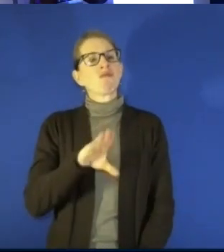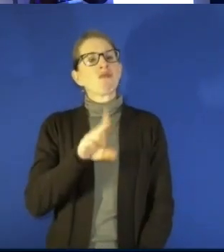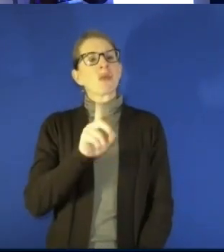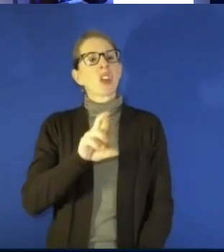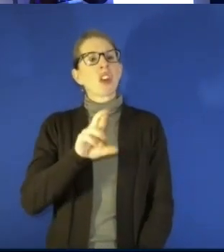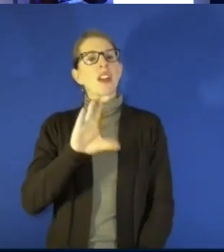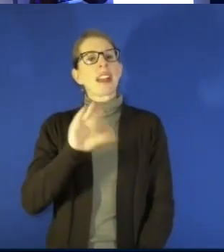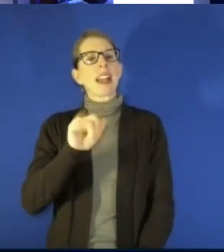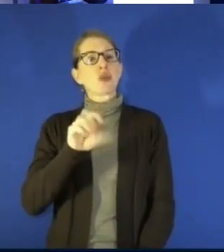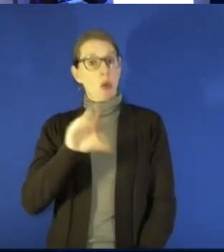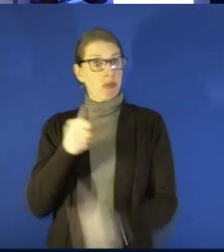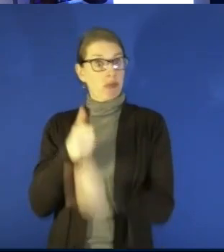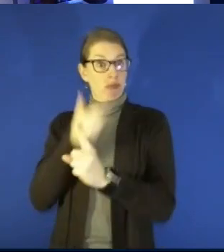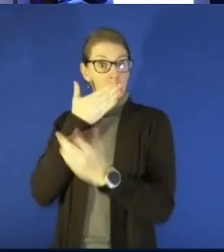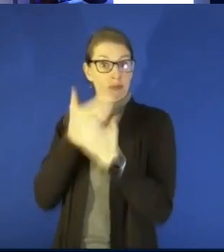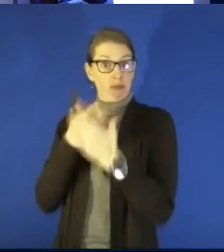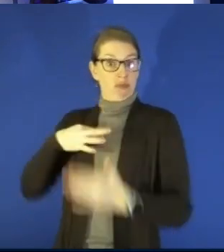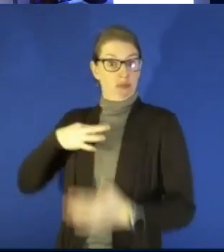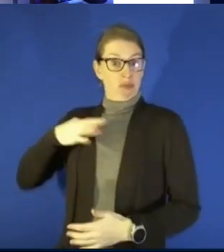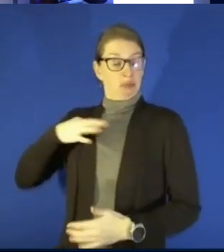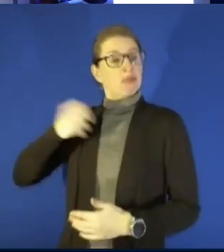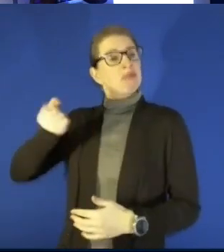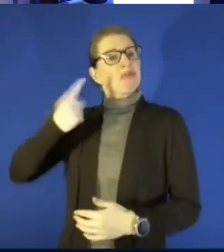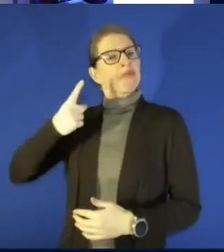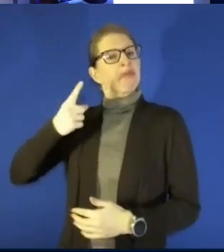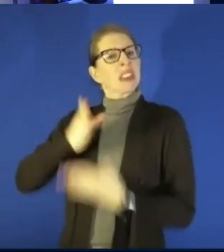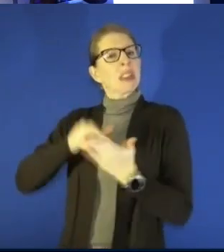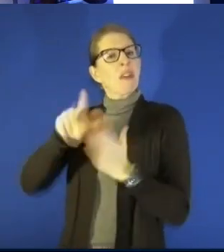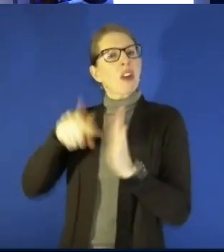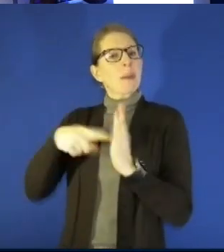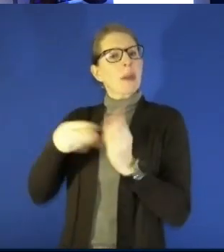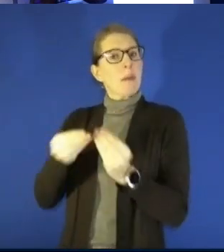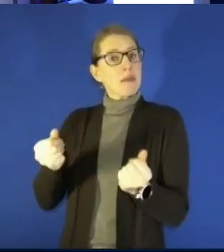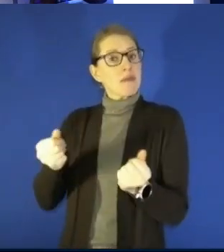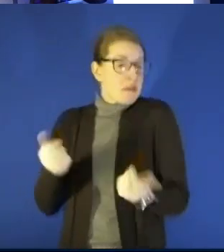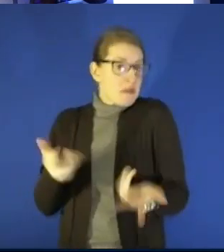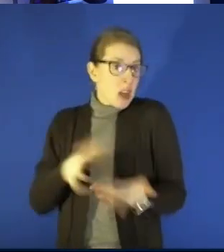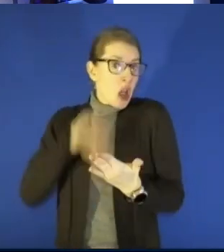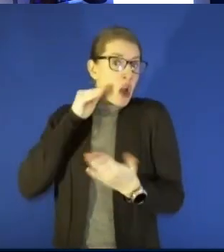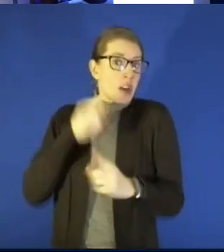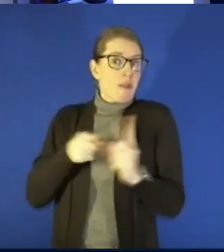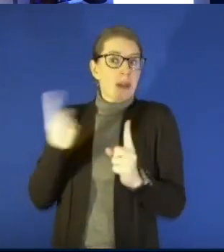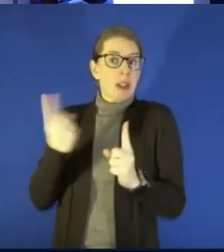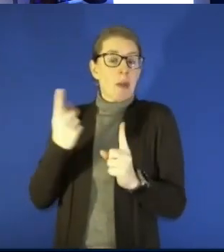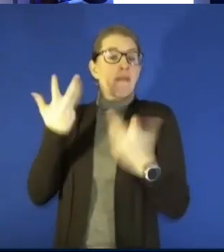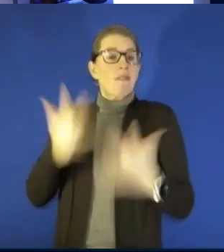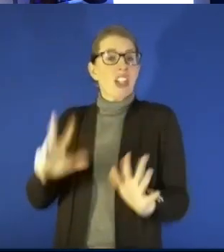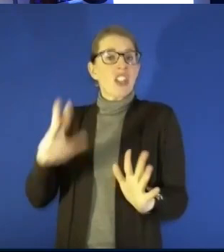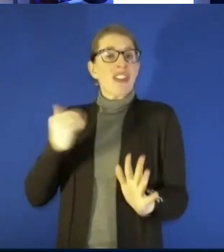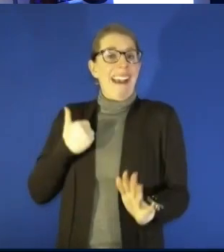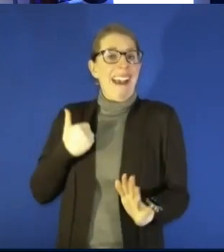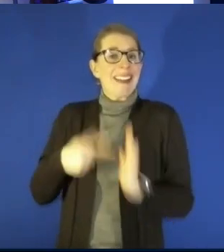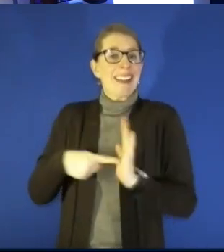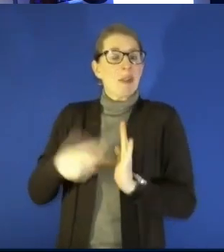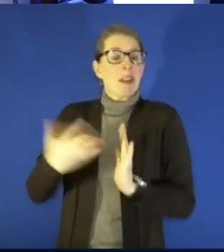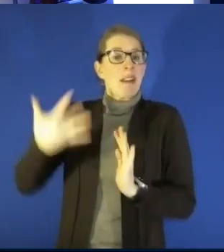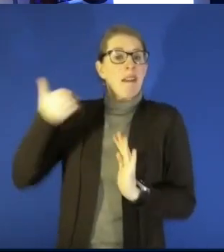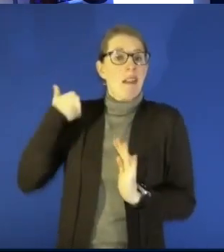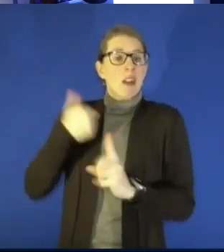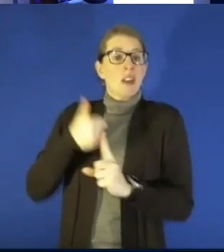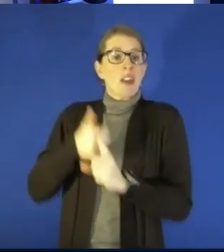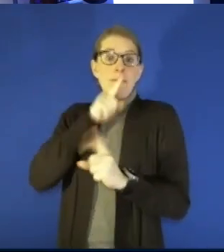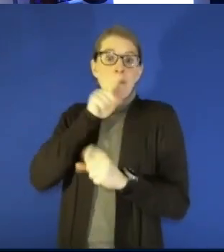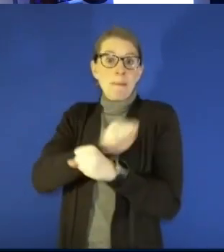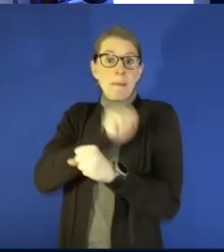be a good candidate, even though some of her symptoms have gone away? What can we learn from somebody who's had them, who's an official long hauler, but no